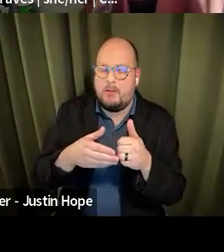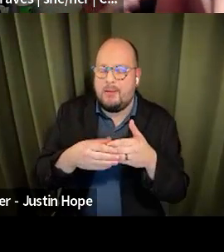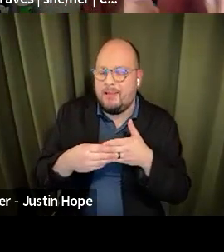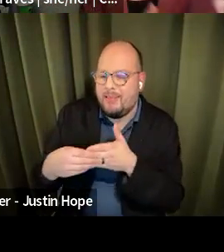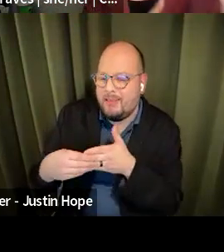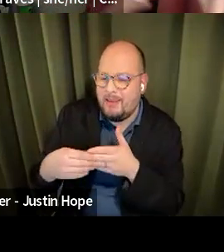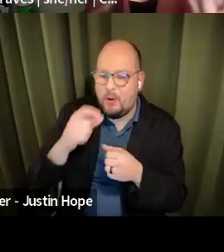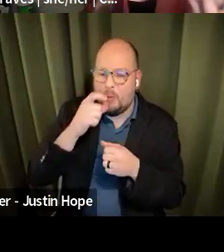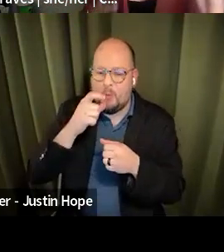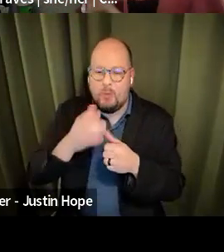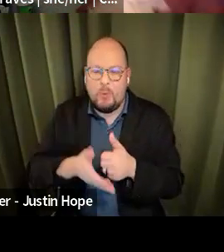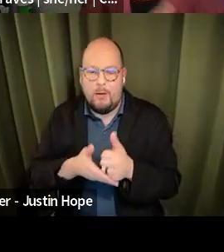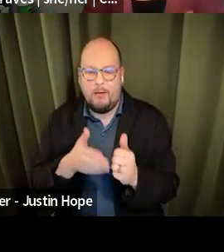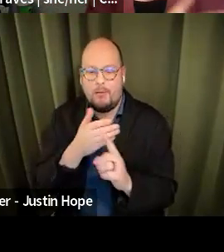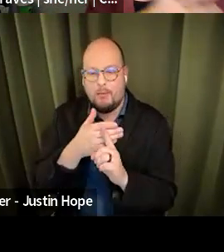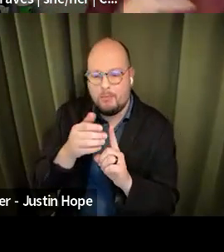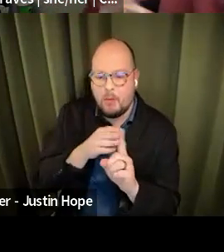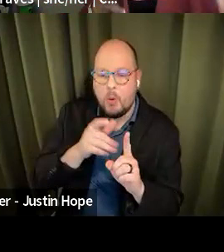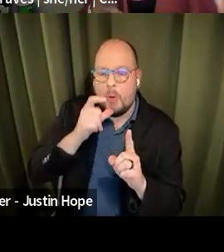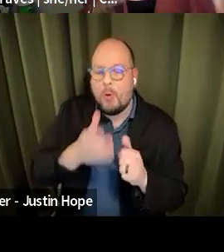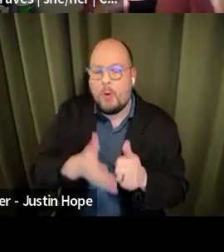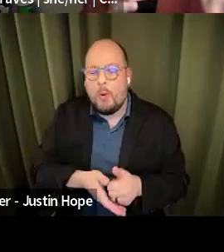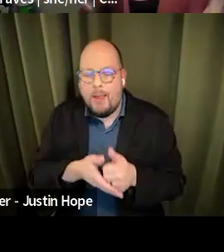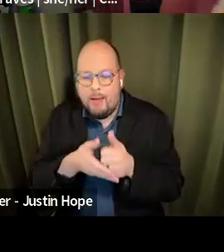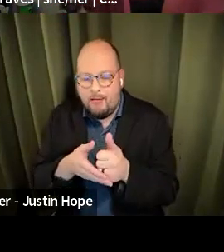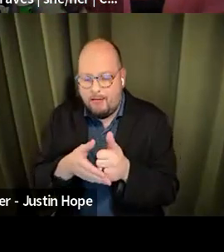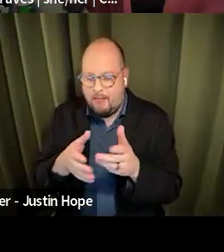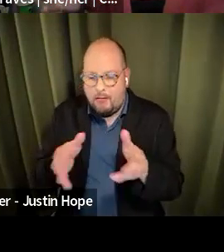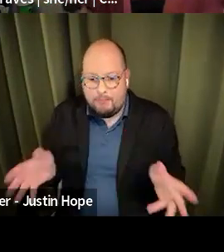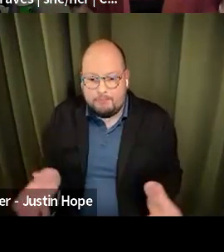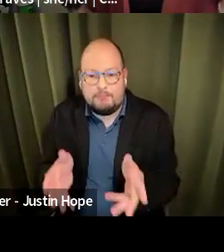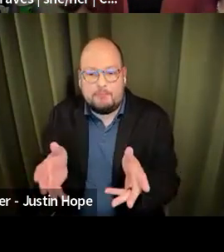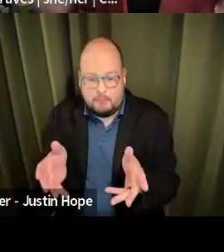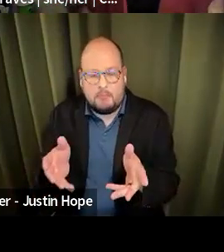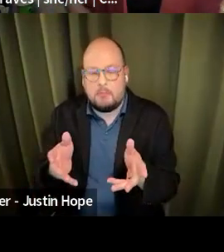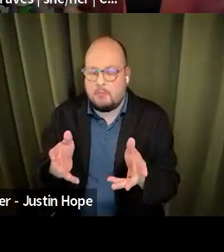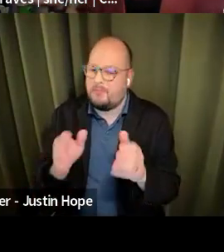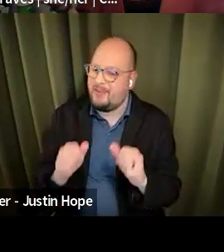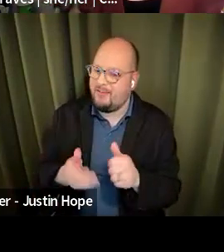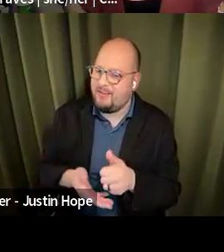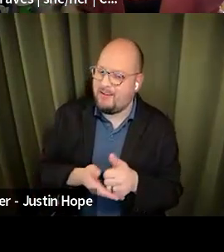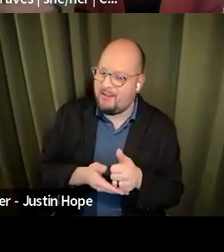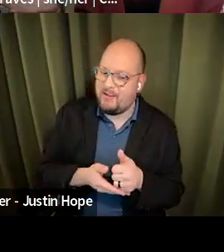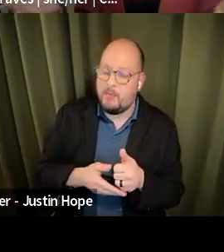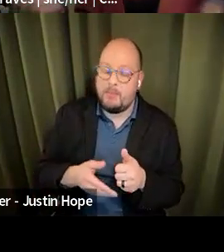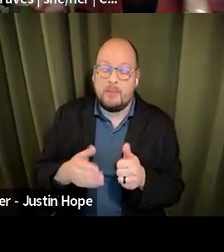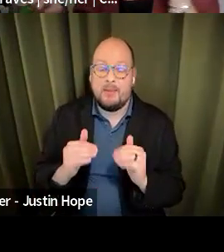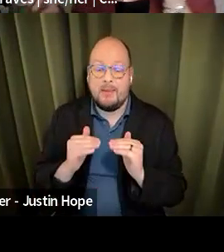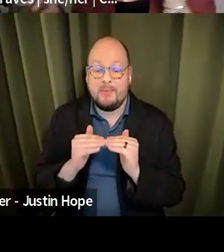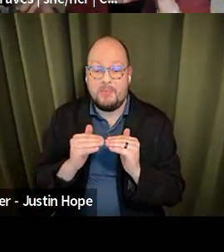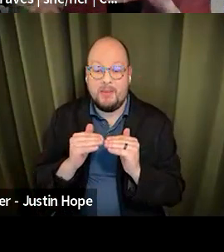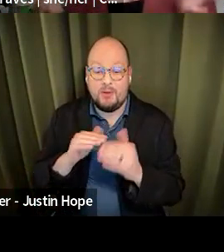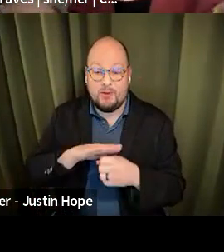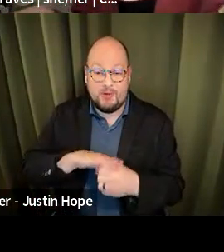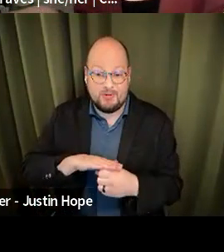those individuals along, then you can help, because peer pressure, even as grown-ups, even in our